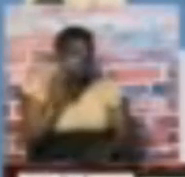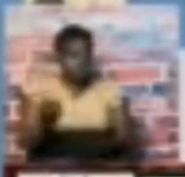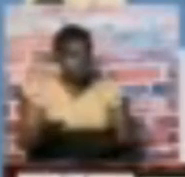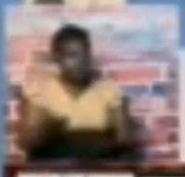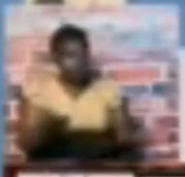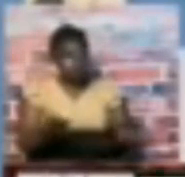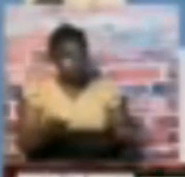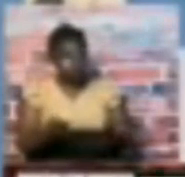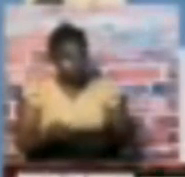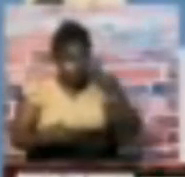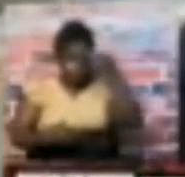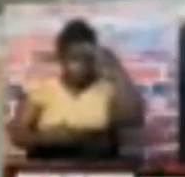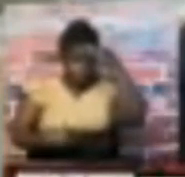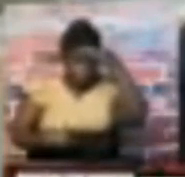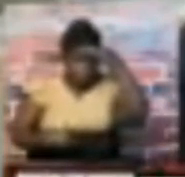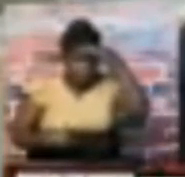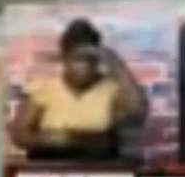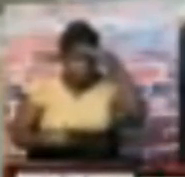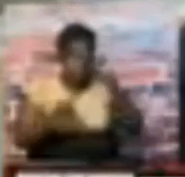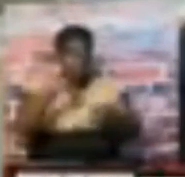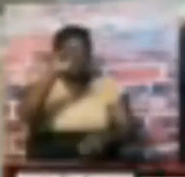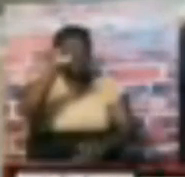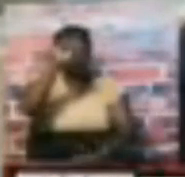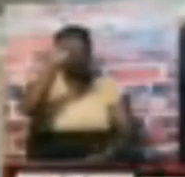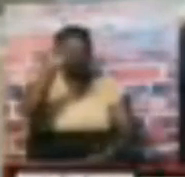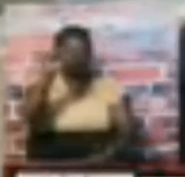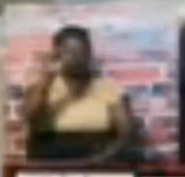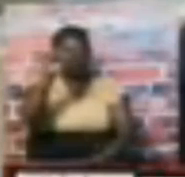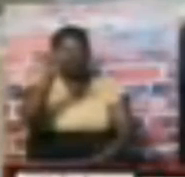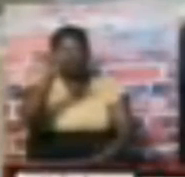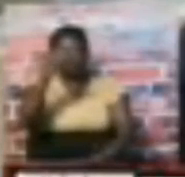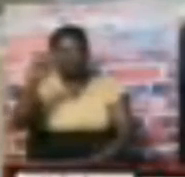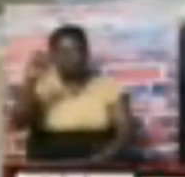Honorable Major General Innocent Oula, 20 million shillings.